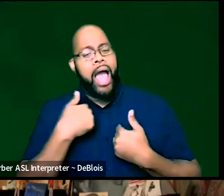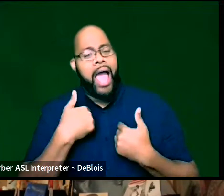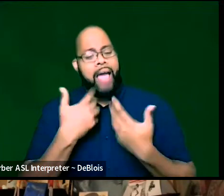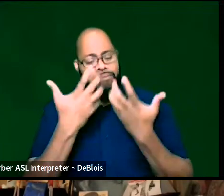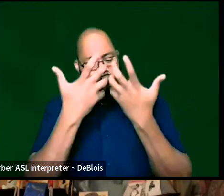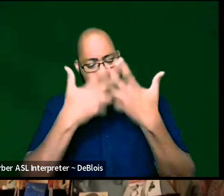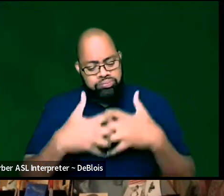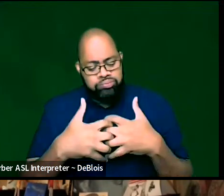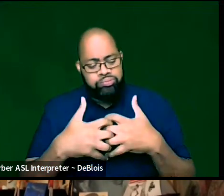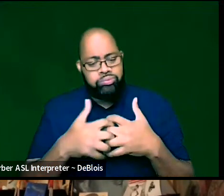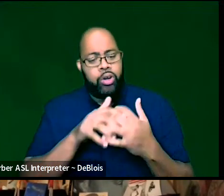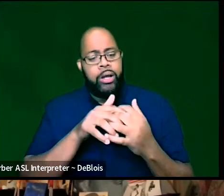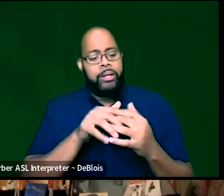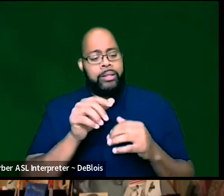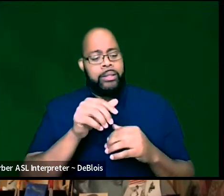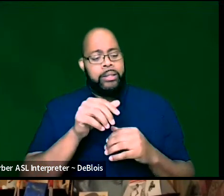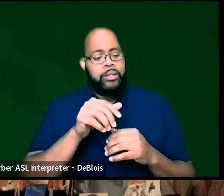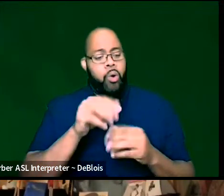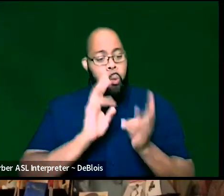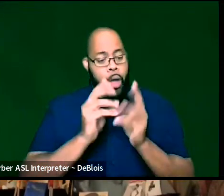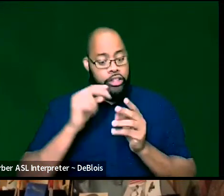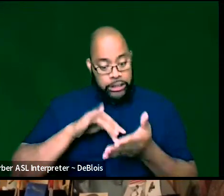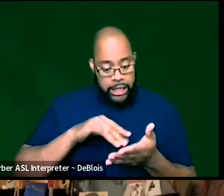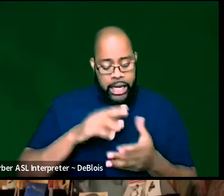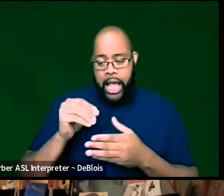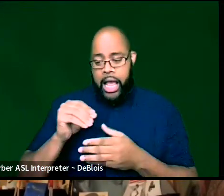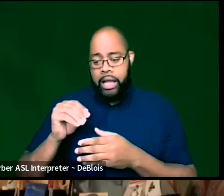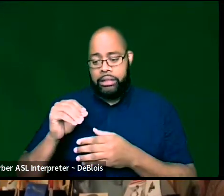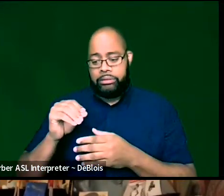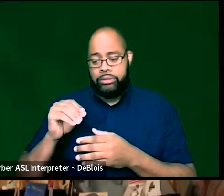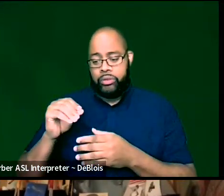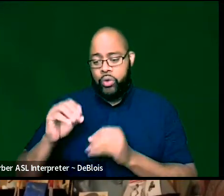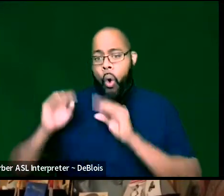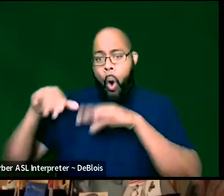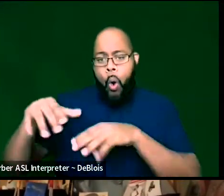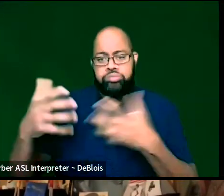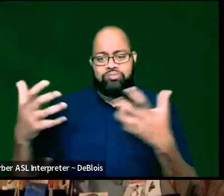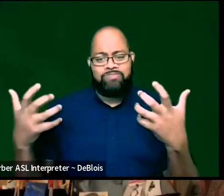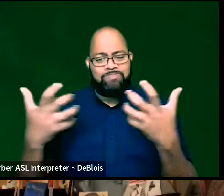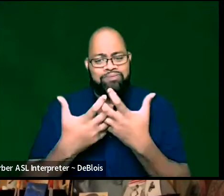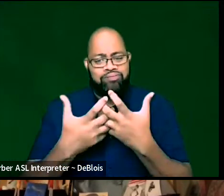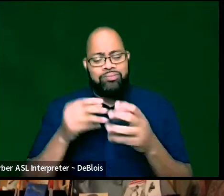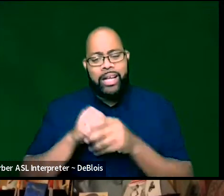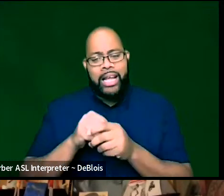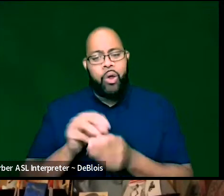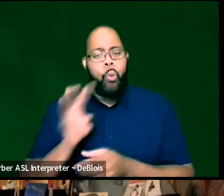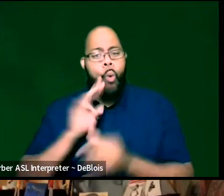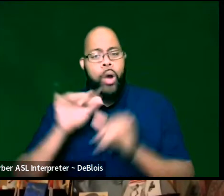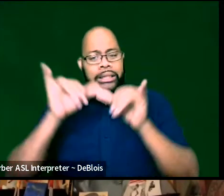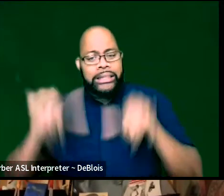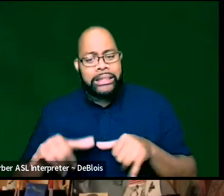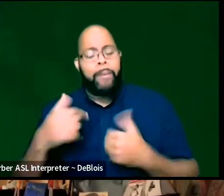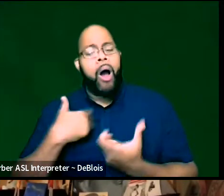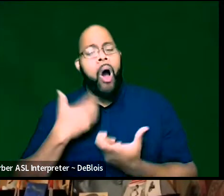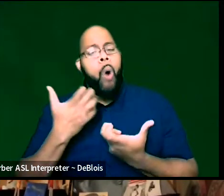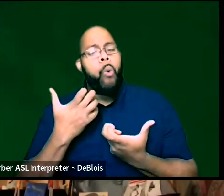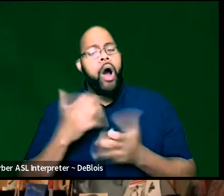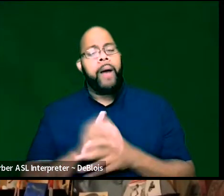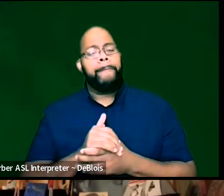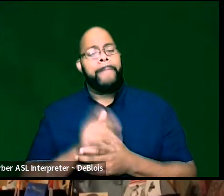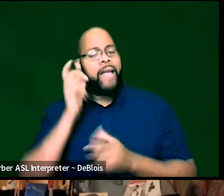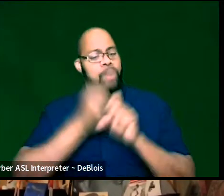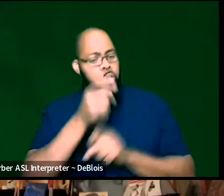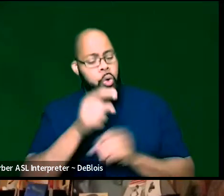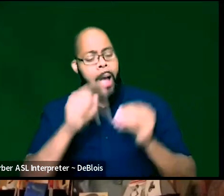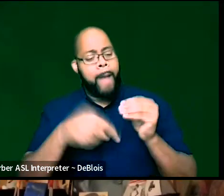fusioned meteorology and the climate and the ocean and our hydrology systems. And I just wanted to hear from